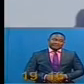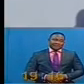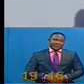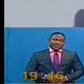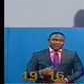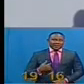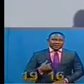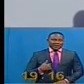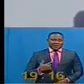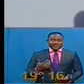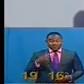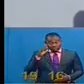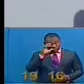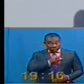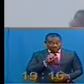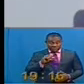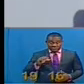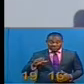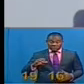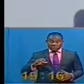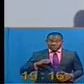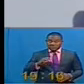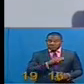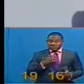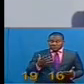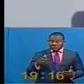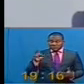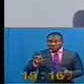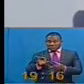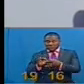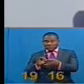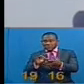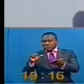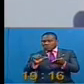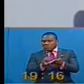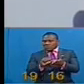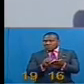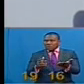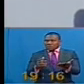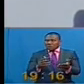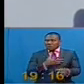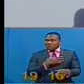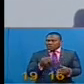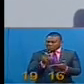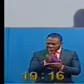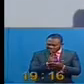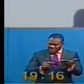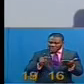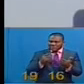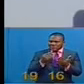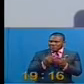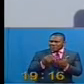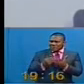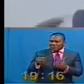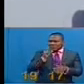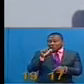I suggest to the committee that the auctioneer liaises with the auditors, and then the part of the money that was not